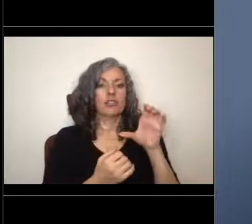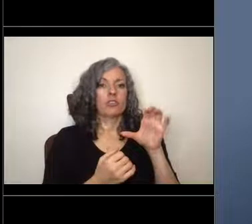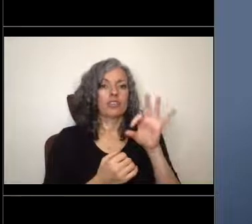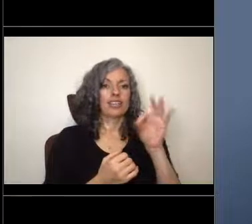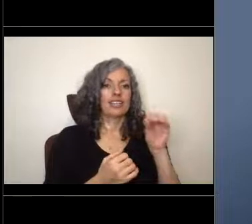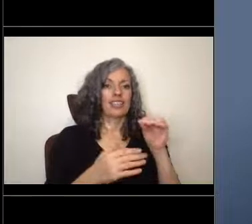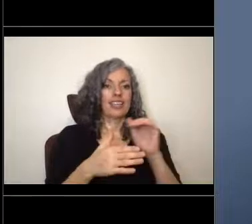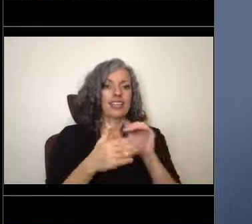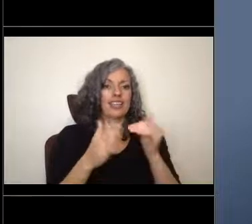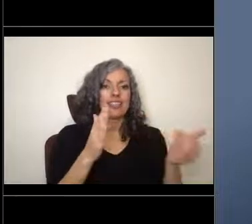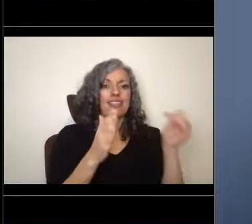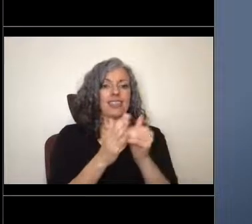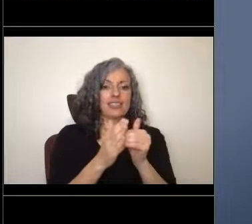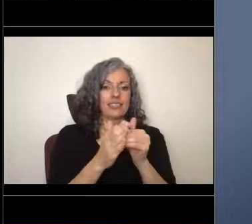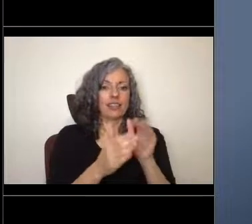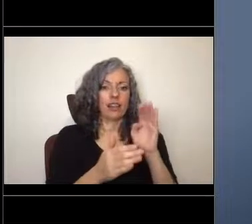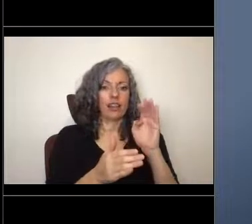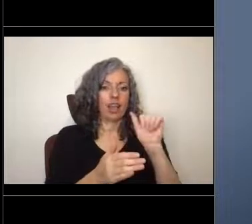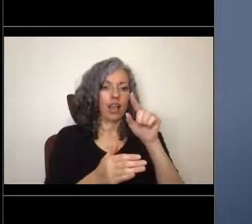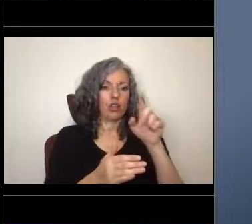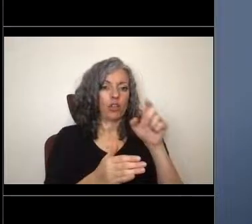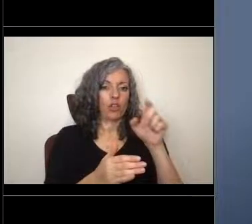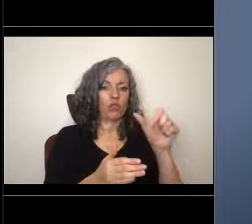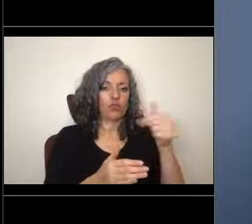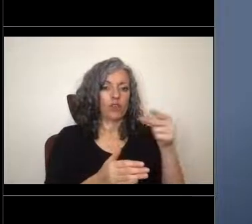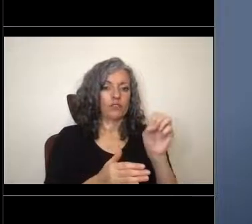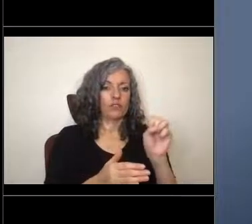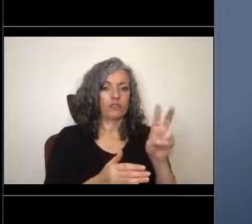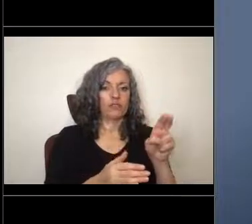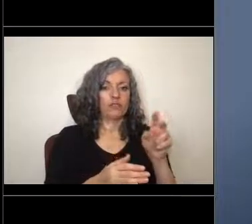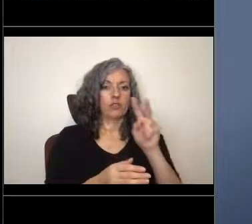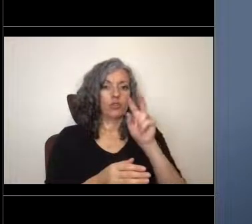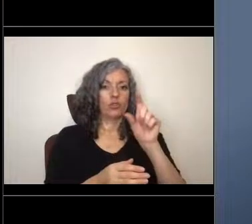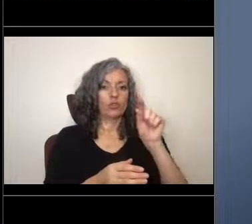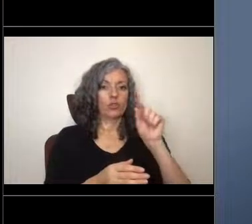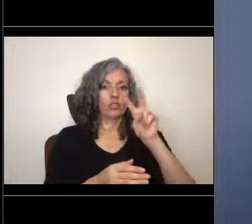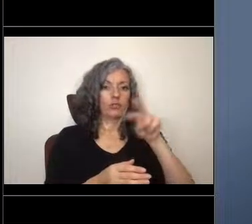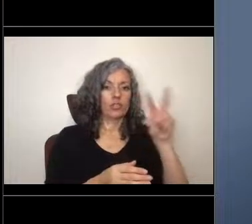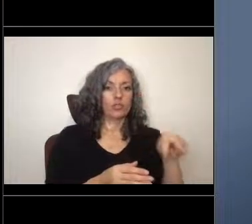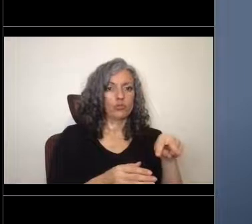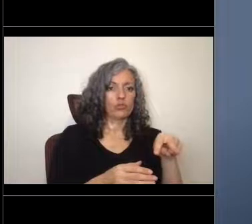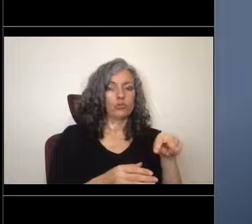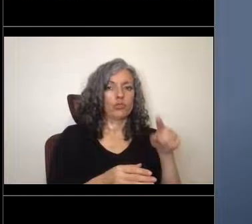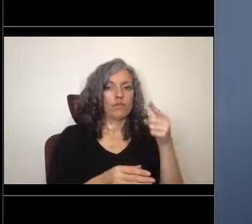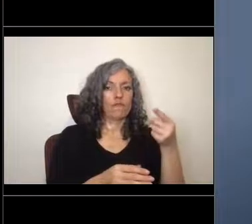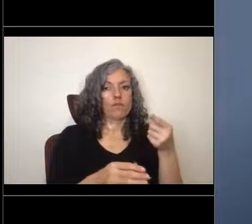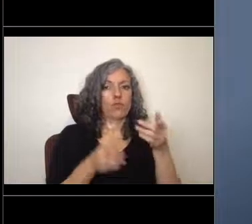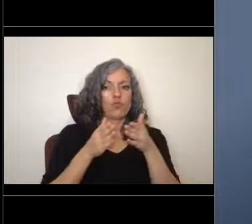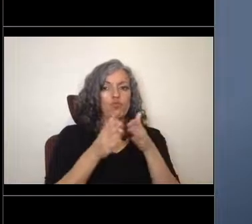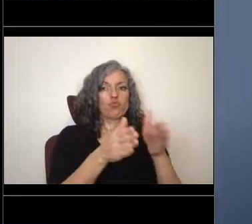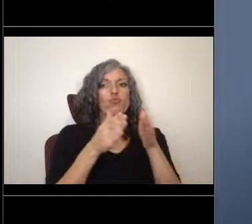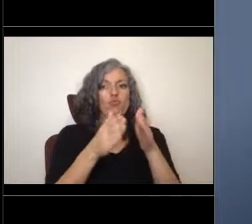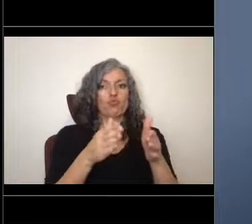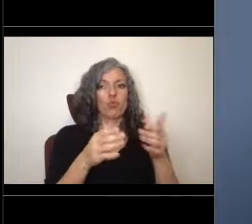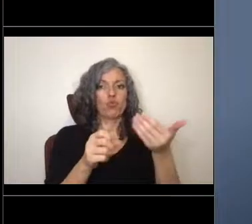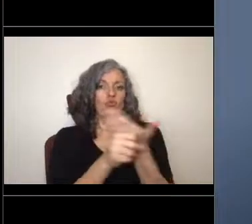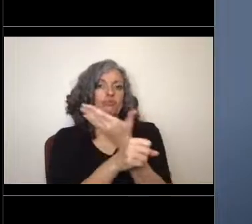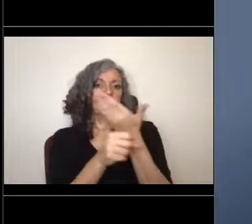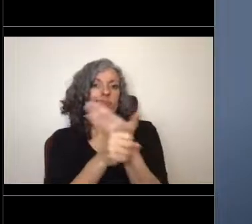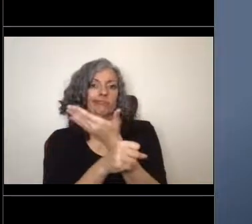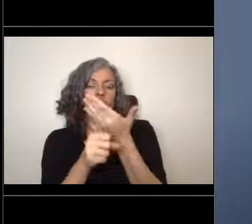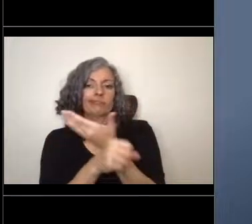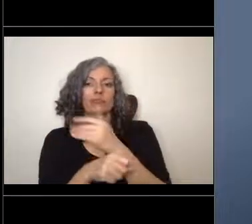of Elk Grove's 2022 pavement slurry seal and resurfacing project in Sacramento County. $1,000 is